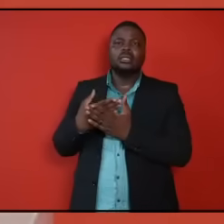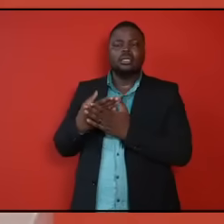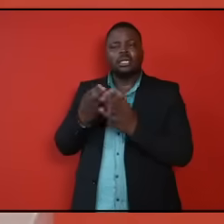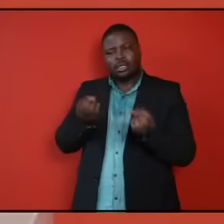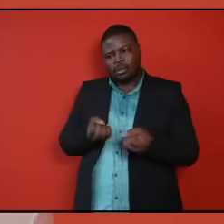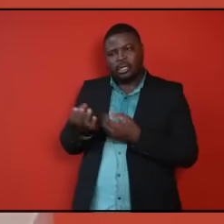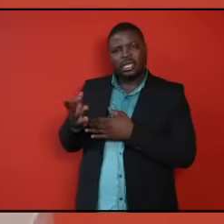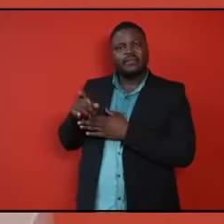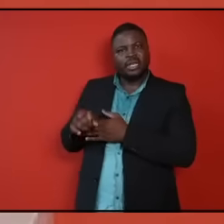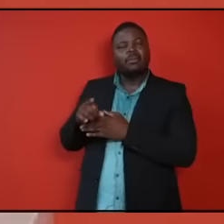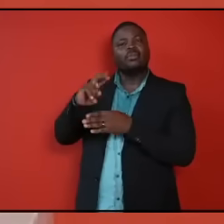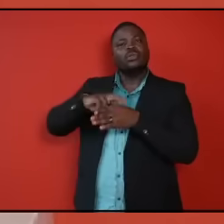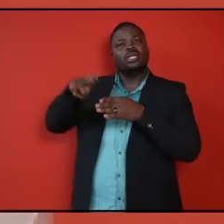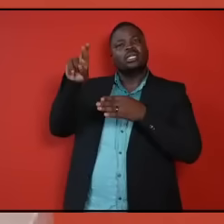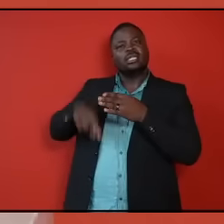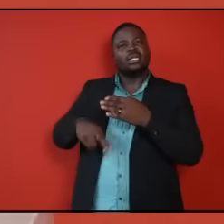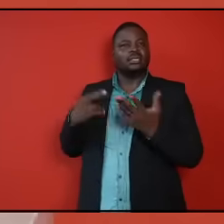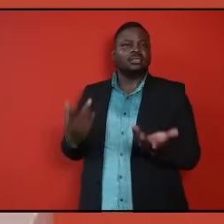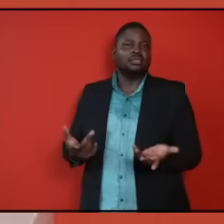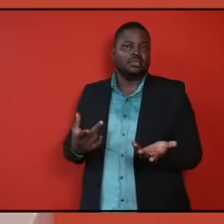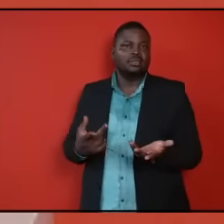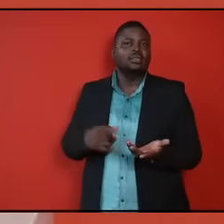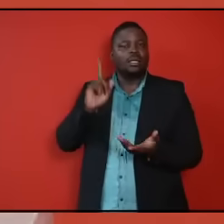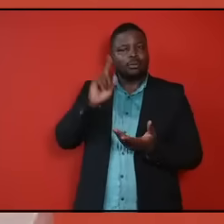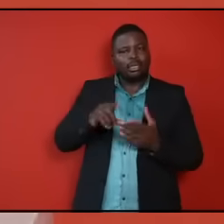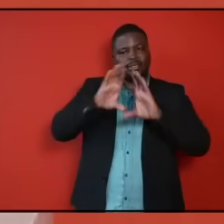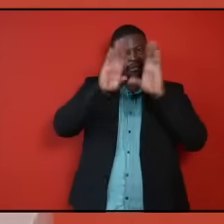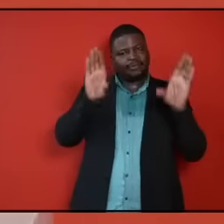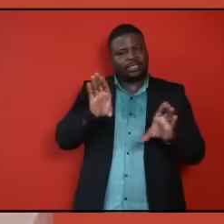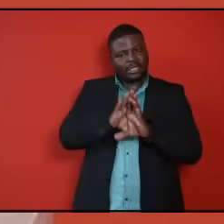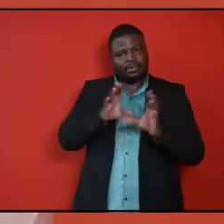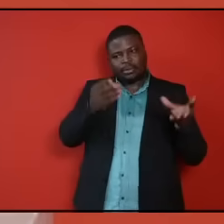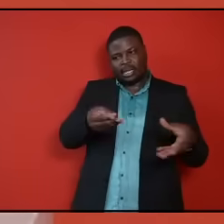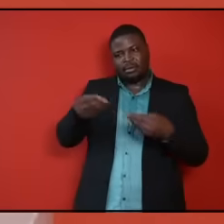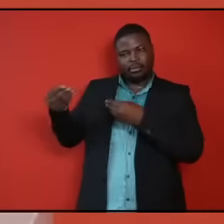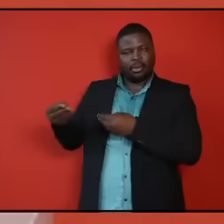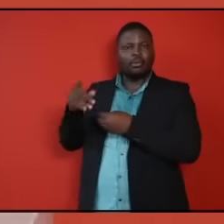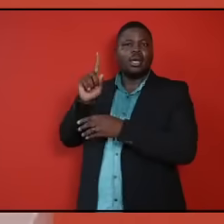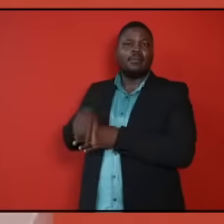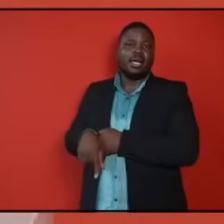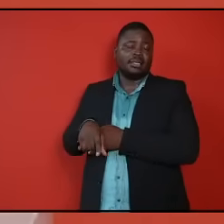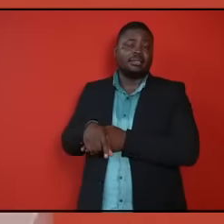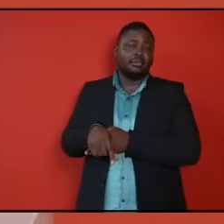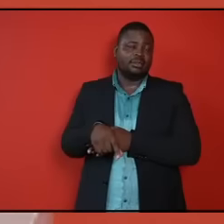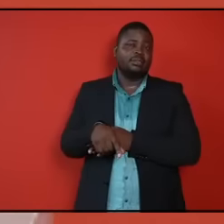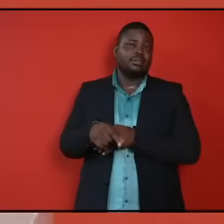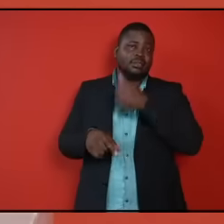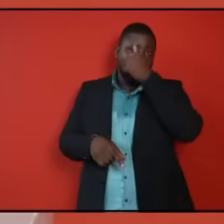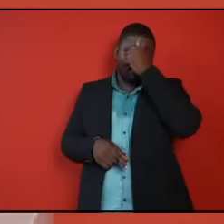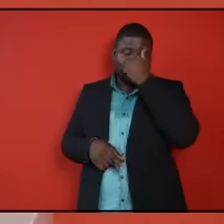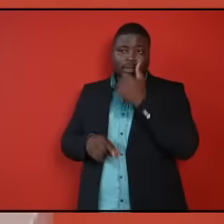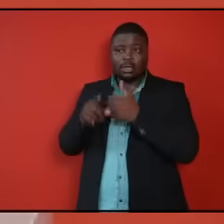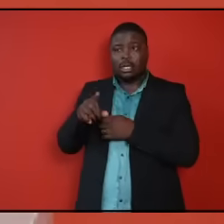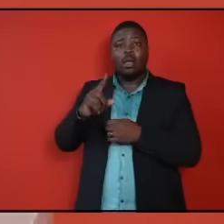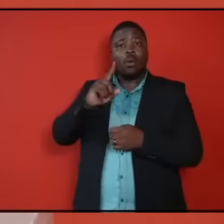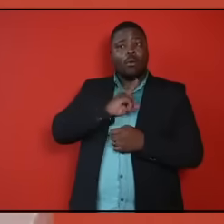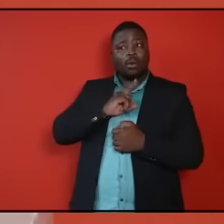work if you withhold their results. So that is very, very close to our